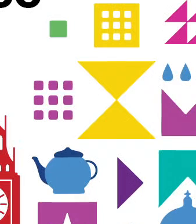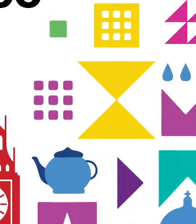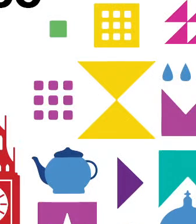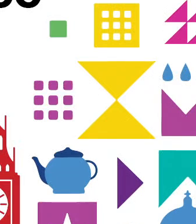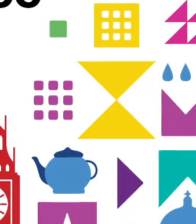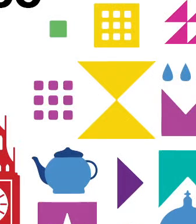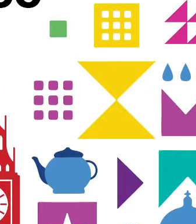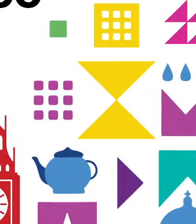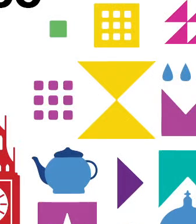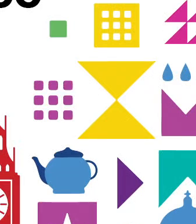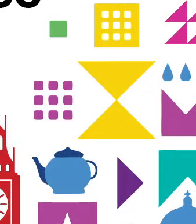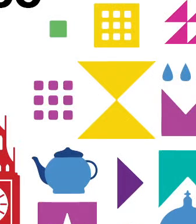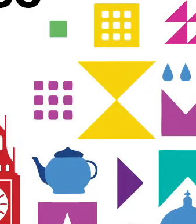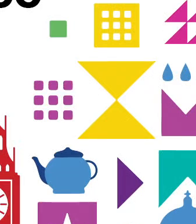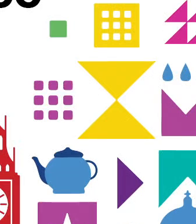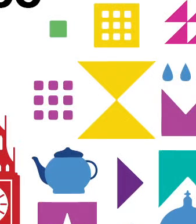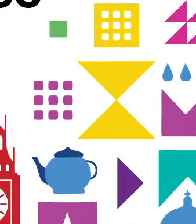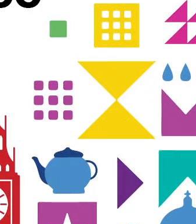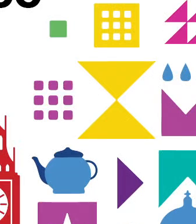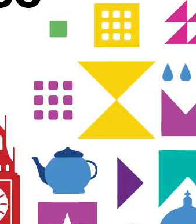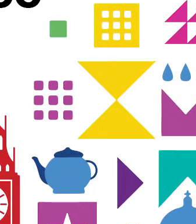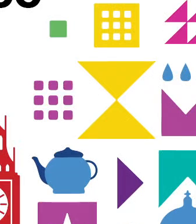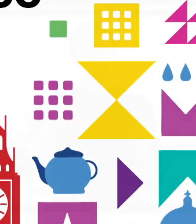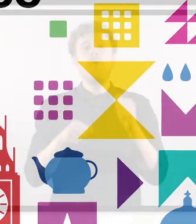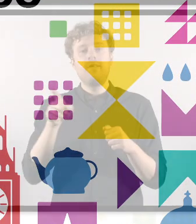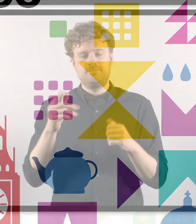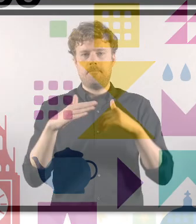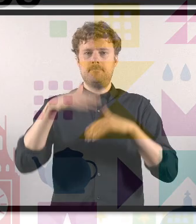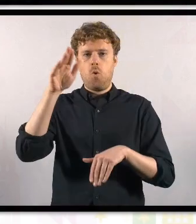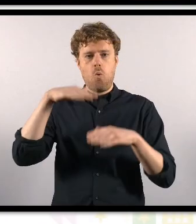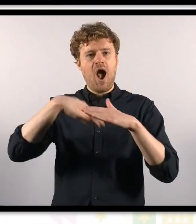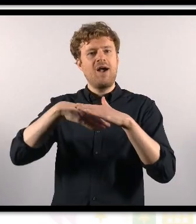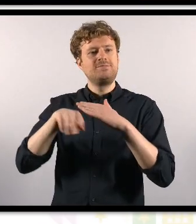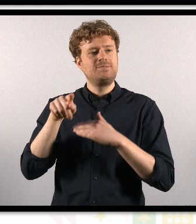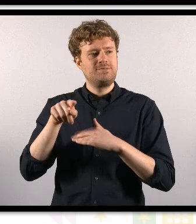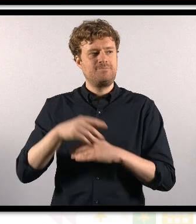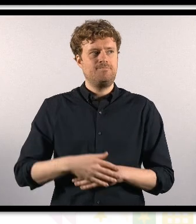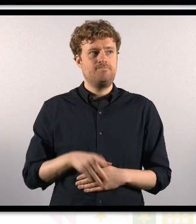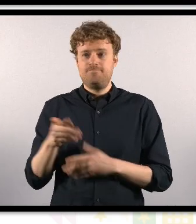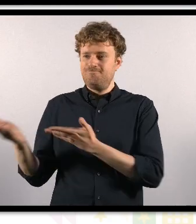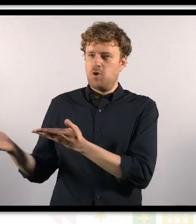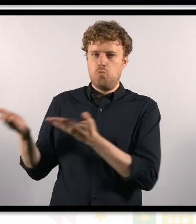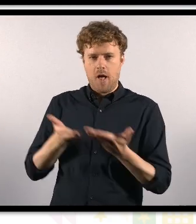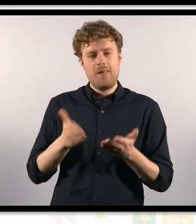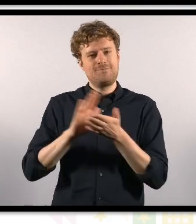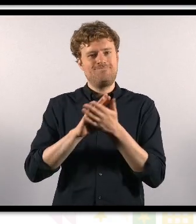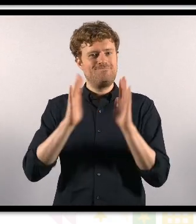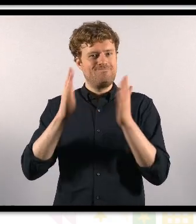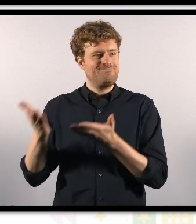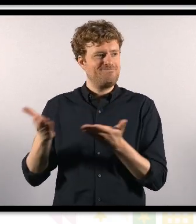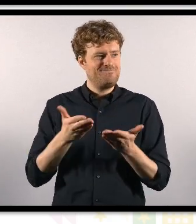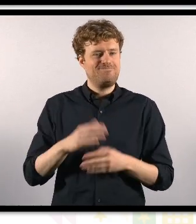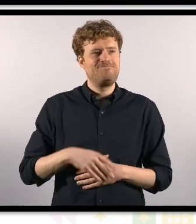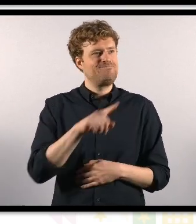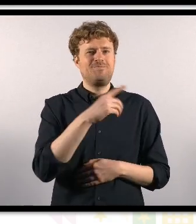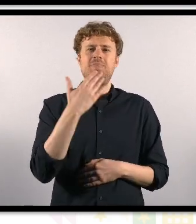Hi, everyone. It was really amazing listening to Chris Anichek's opening session where he talked about